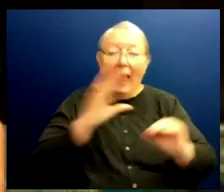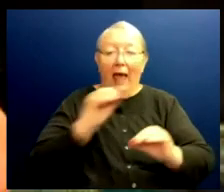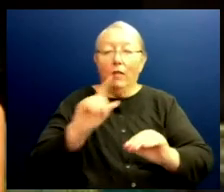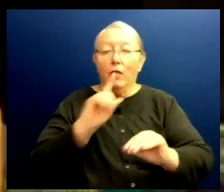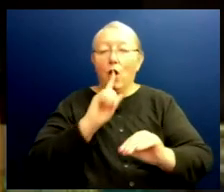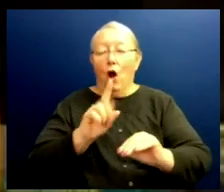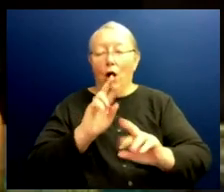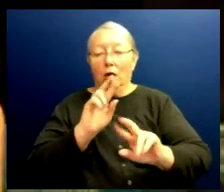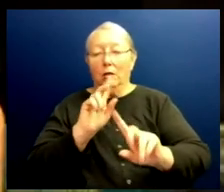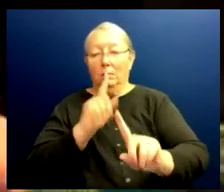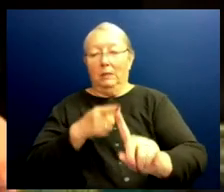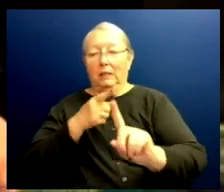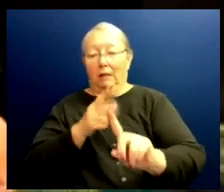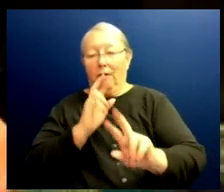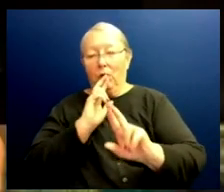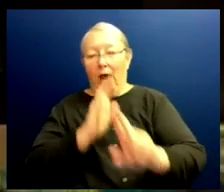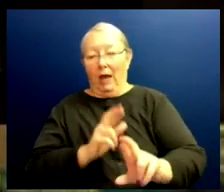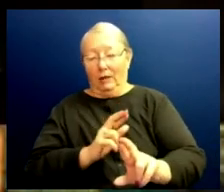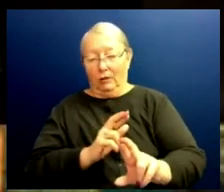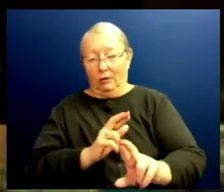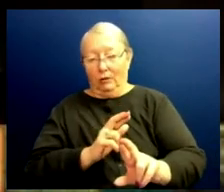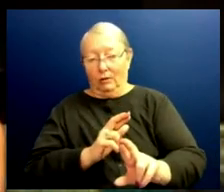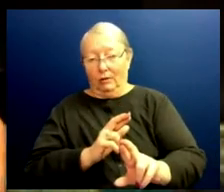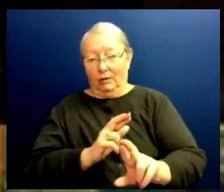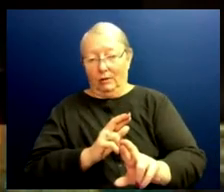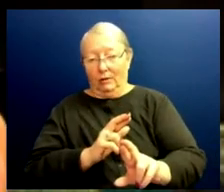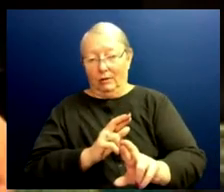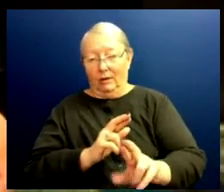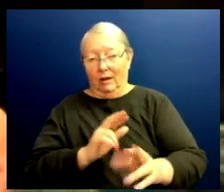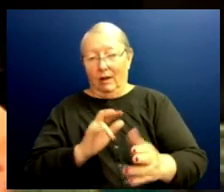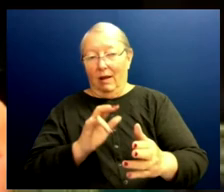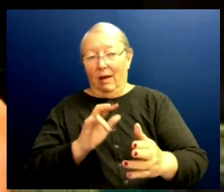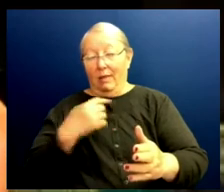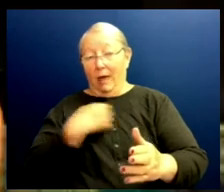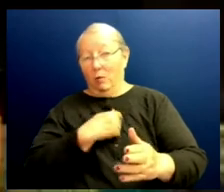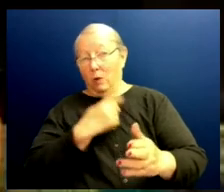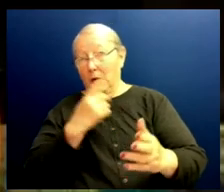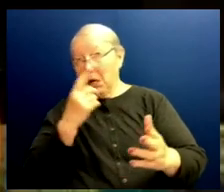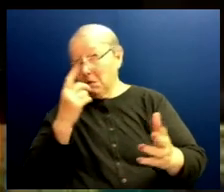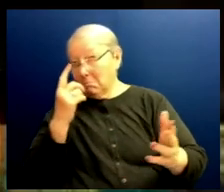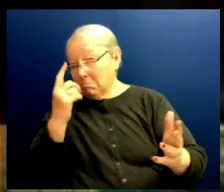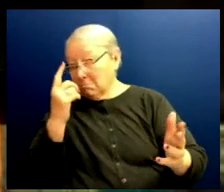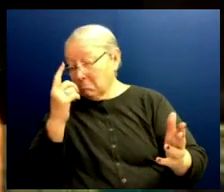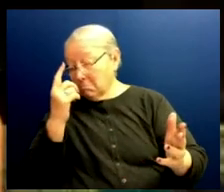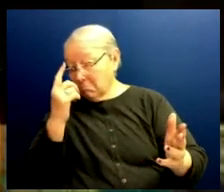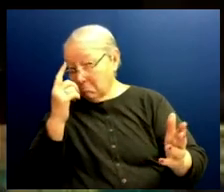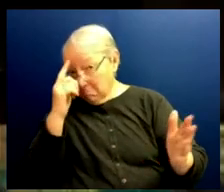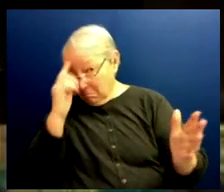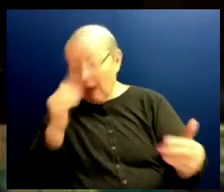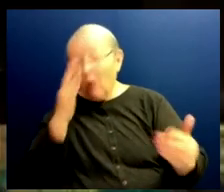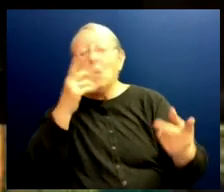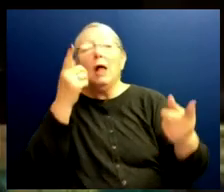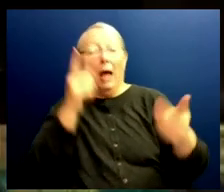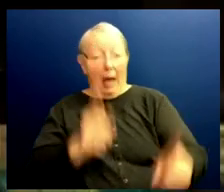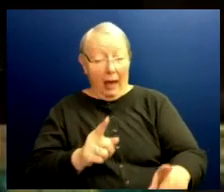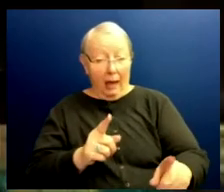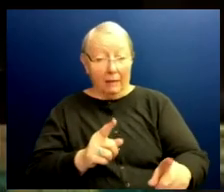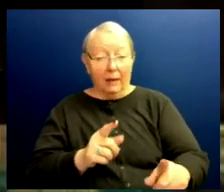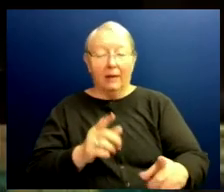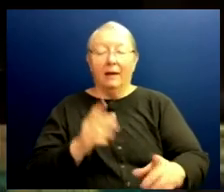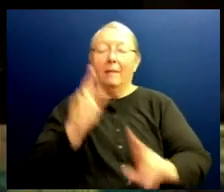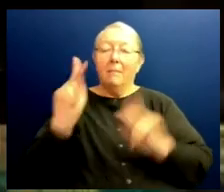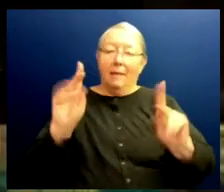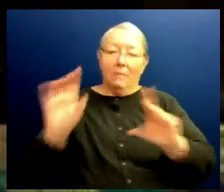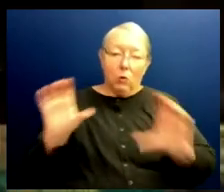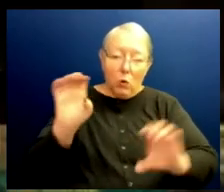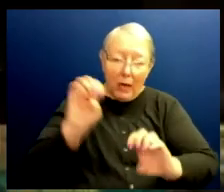expect that are very difficult, that may enable us to detect it. Such experiments are underway. So